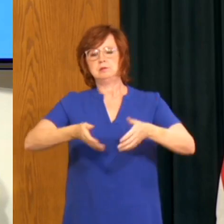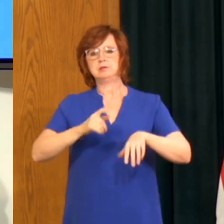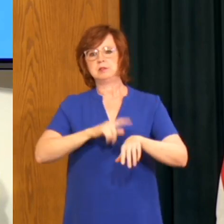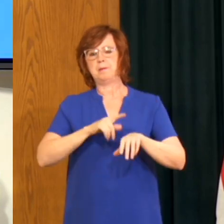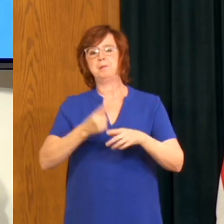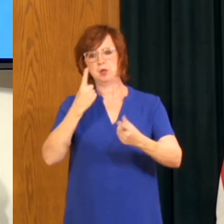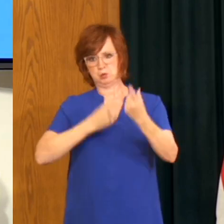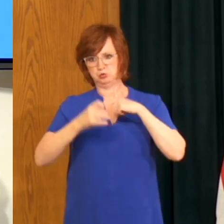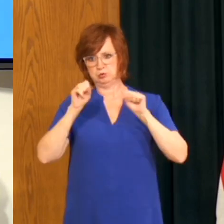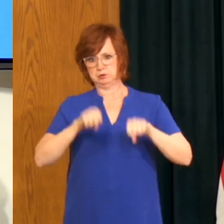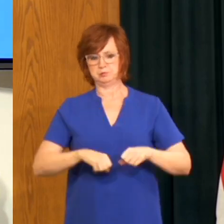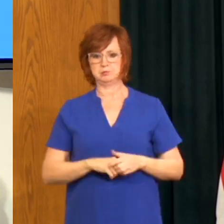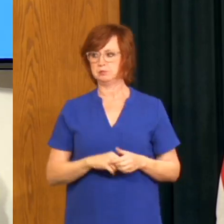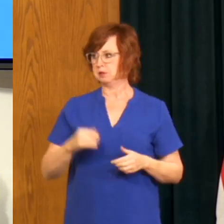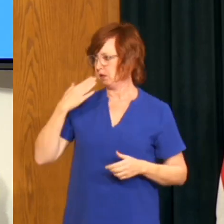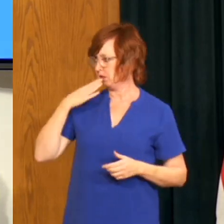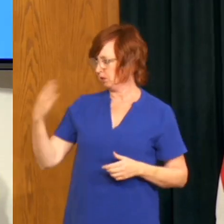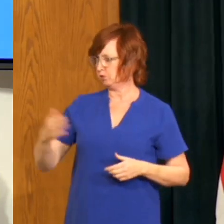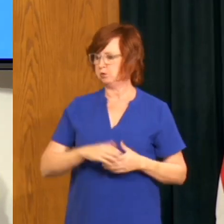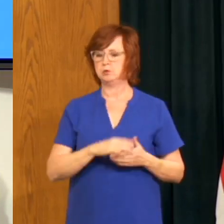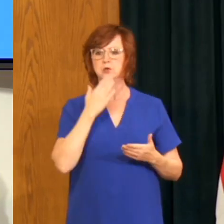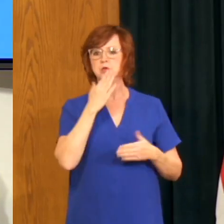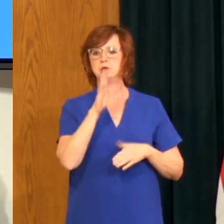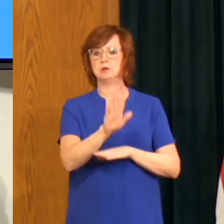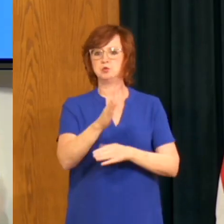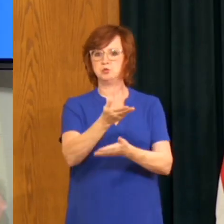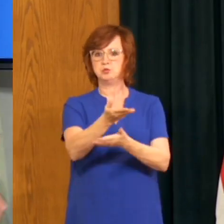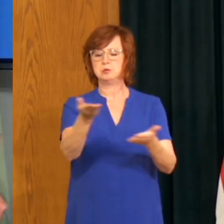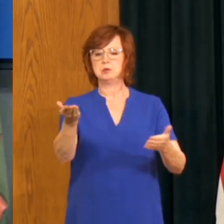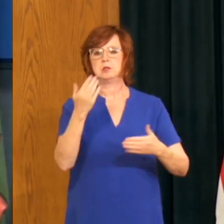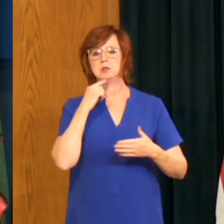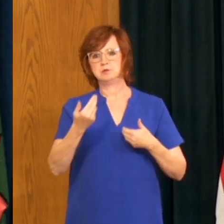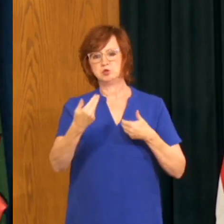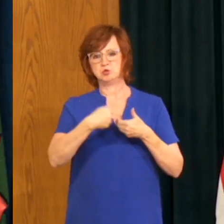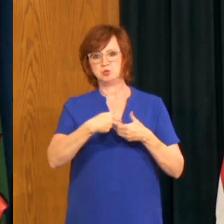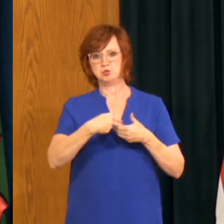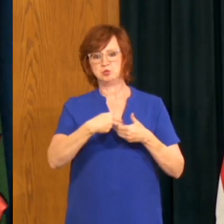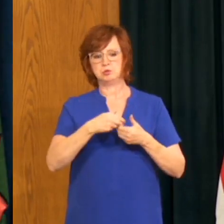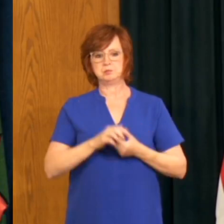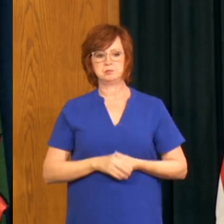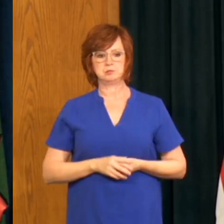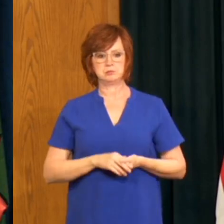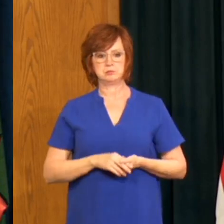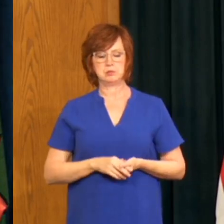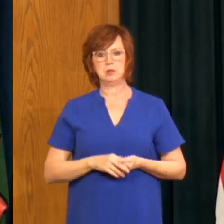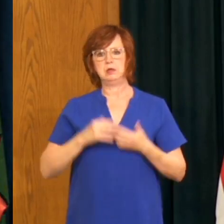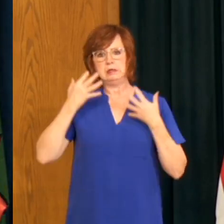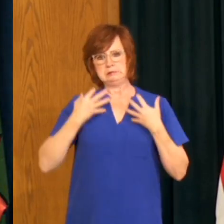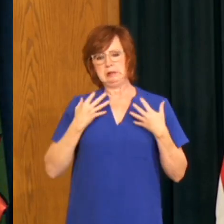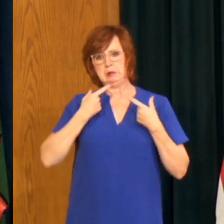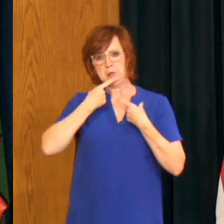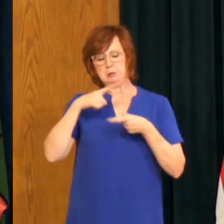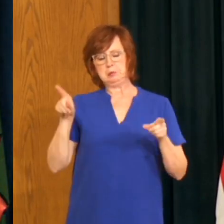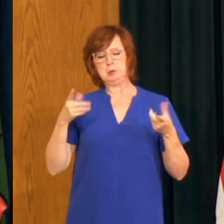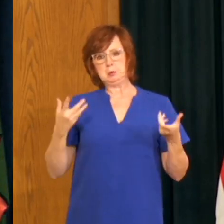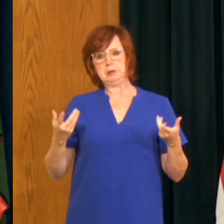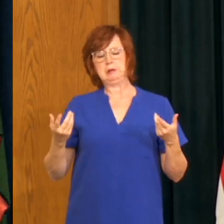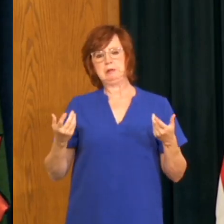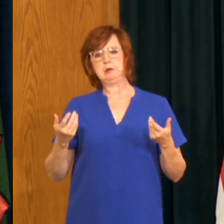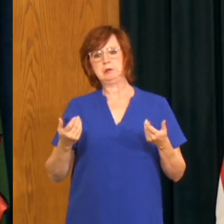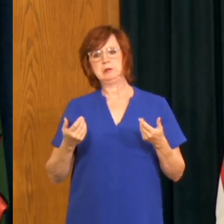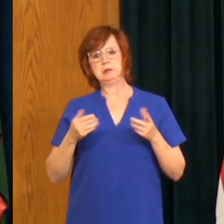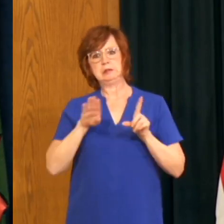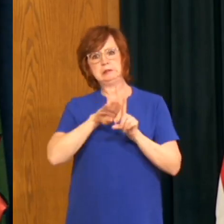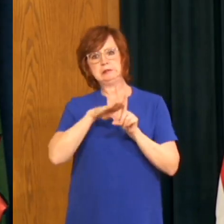Premier? Well, thank you very much, and good afternoon, everyone, and thank you for joining us here today. Sadly, today we are reporting 2